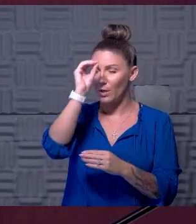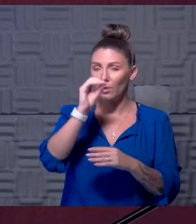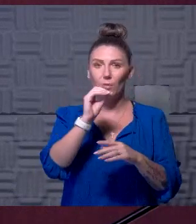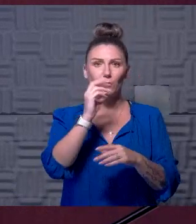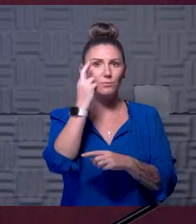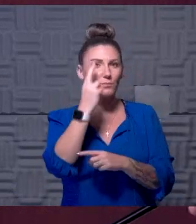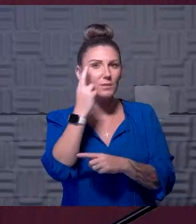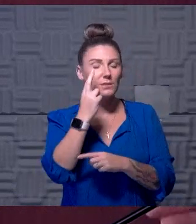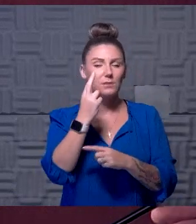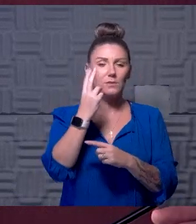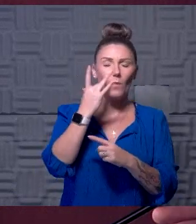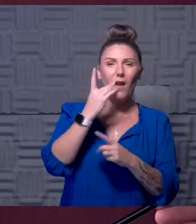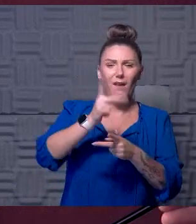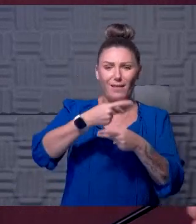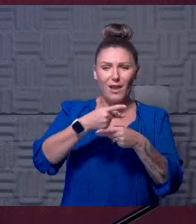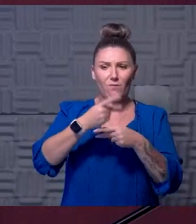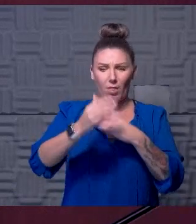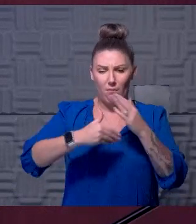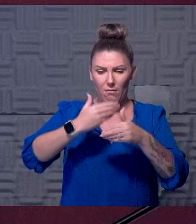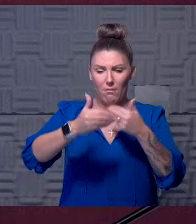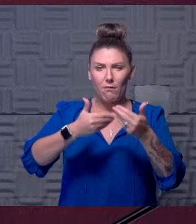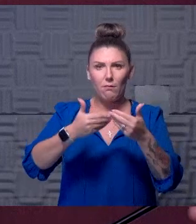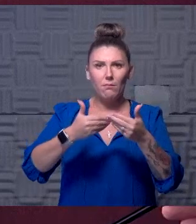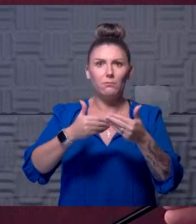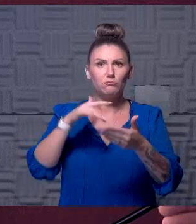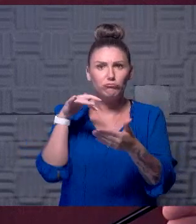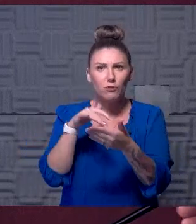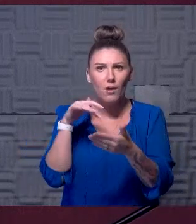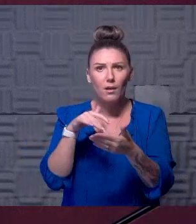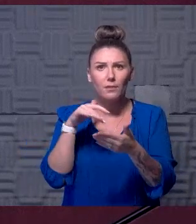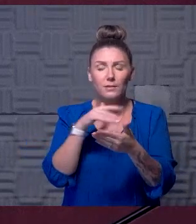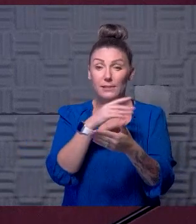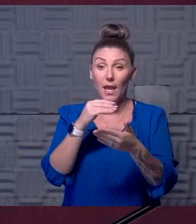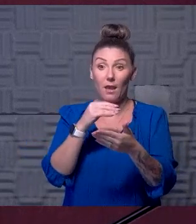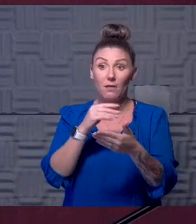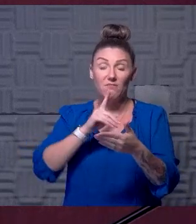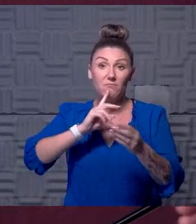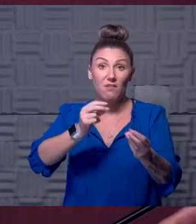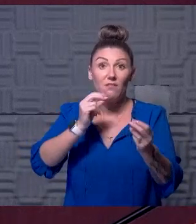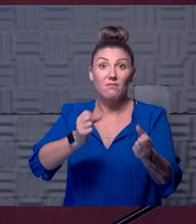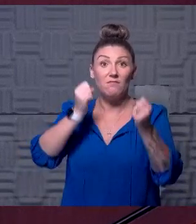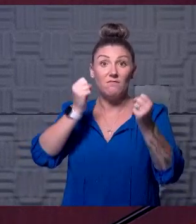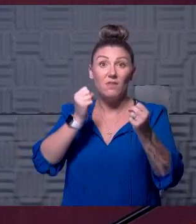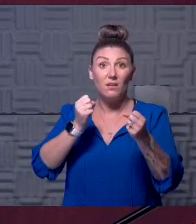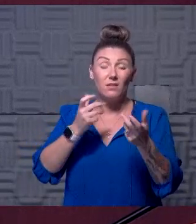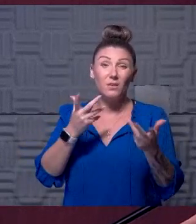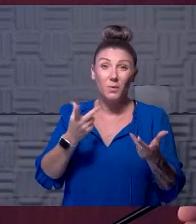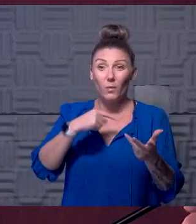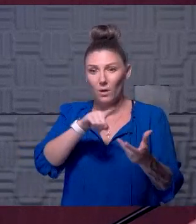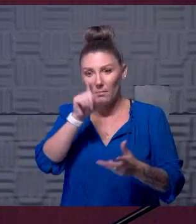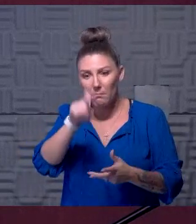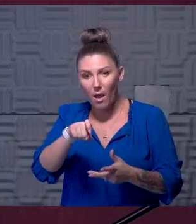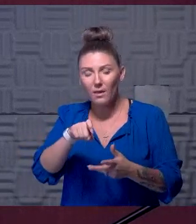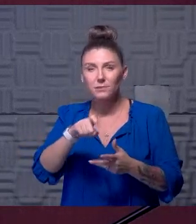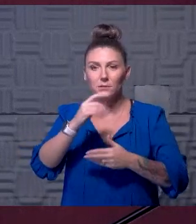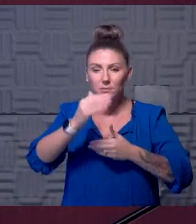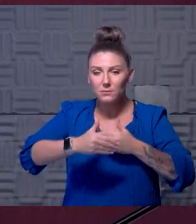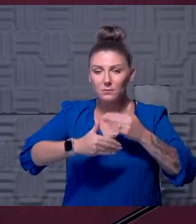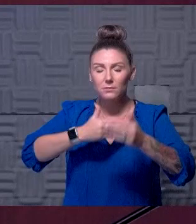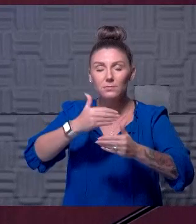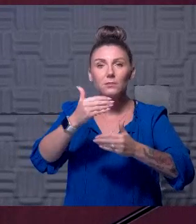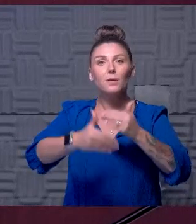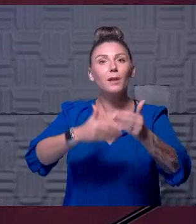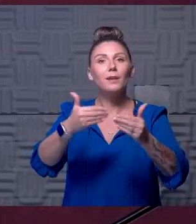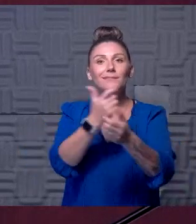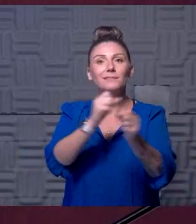we move carefully through these trials. And even at a warp speed, we have to go through those steps because we need to know this is safe